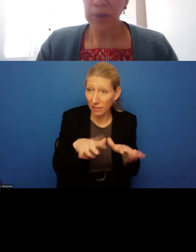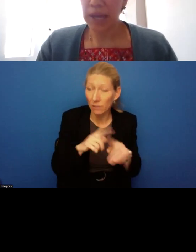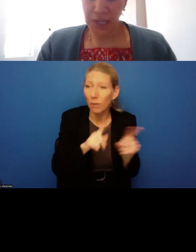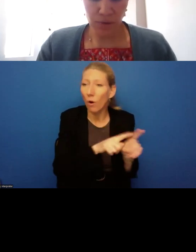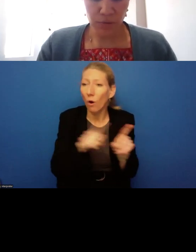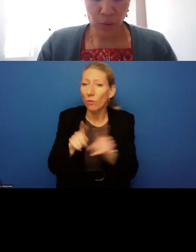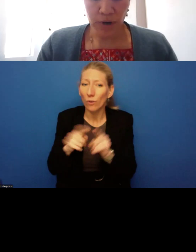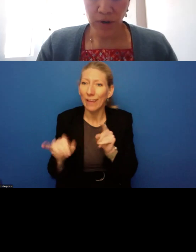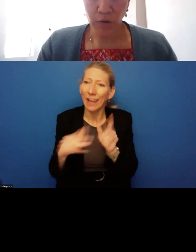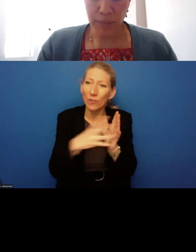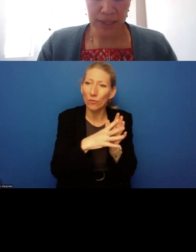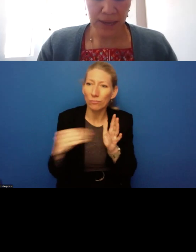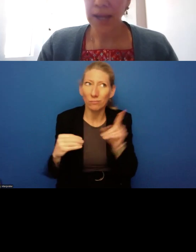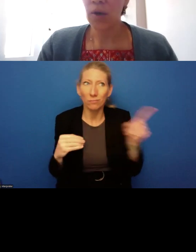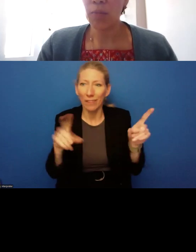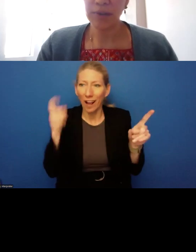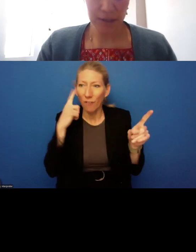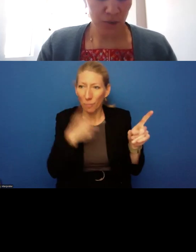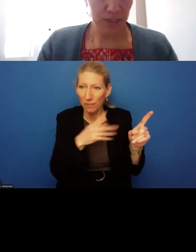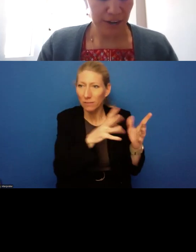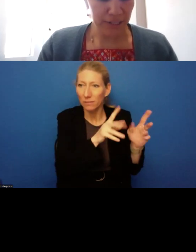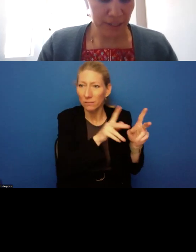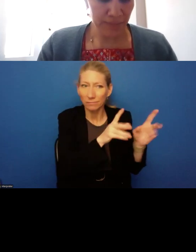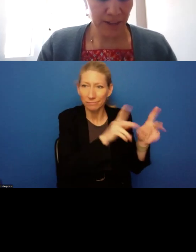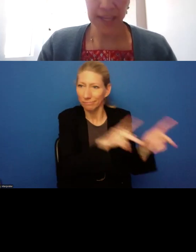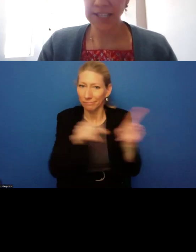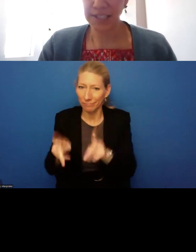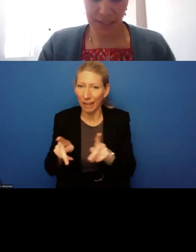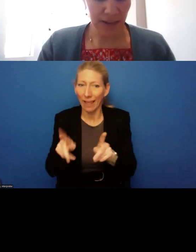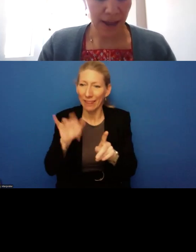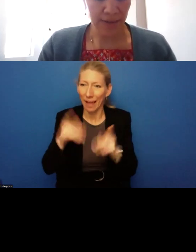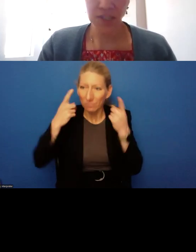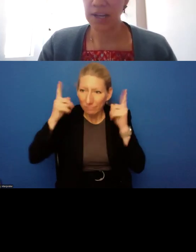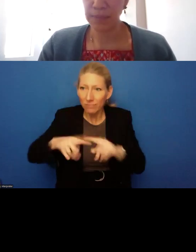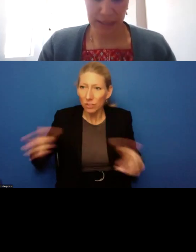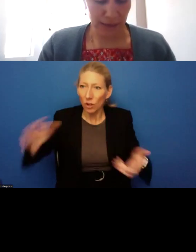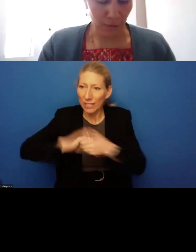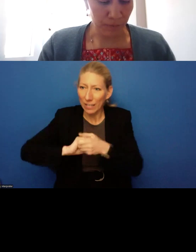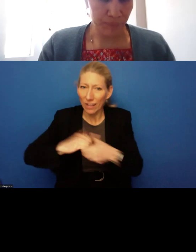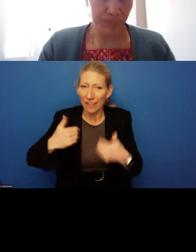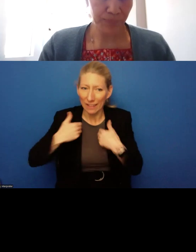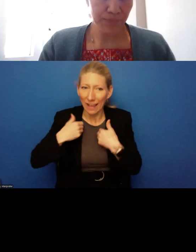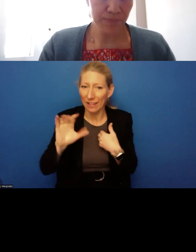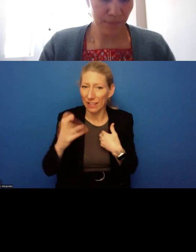the replication of communal government and communal solidarity that existed at chinamit level.